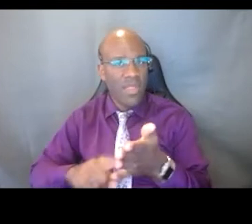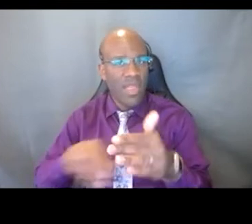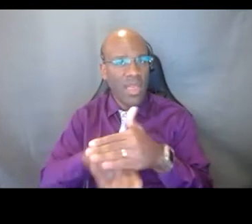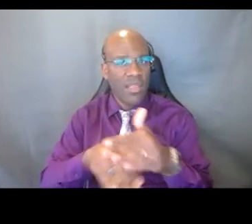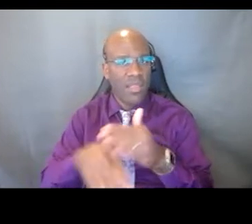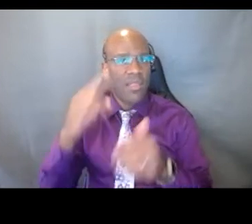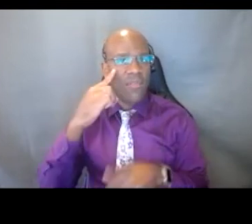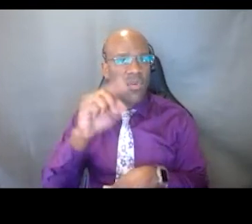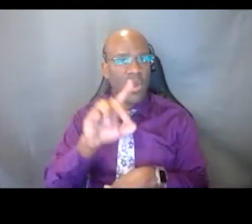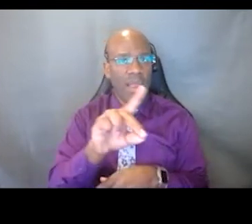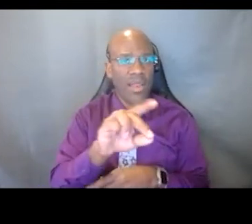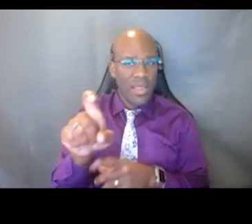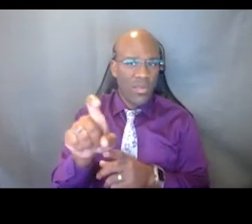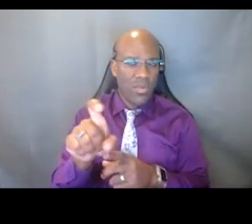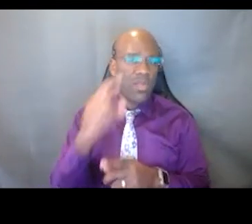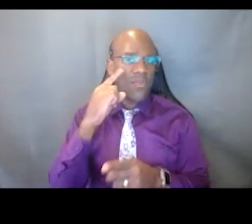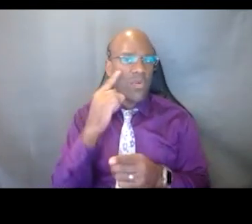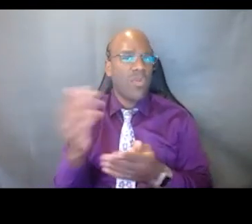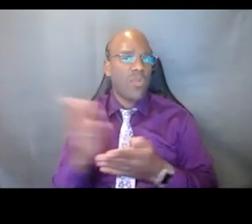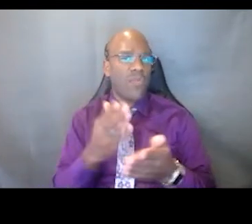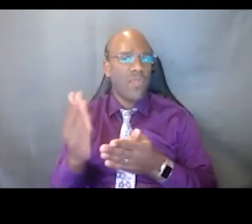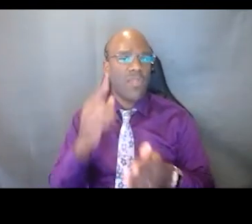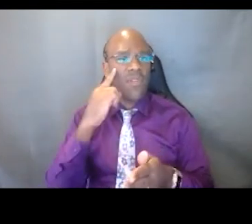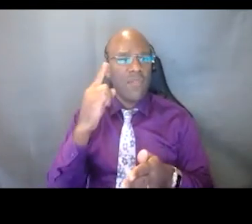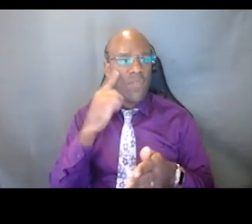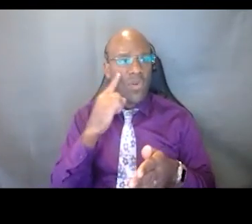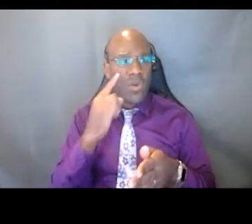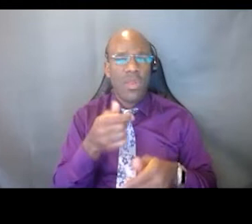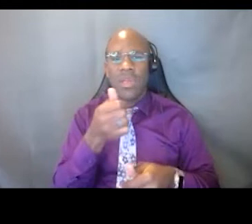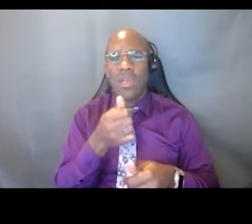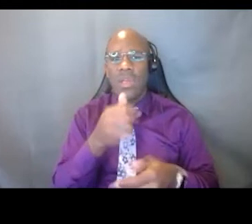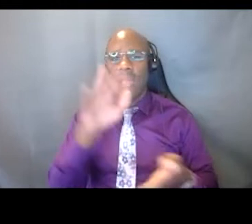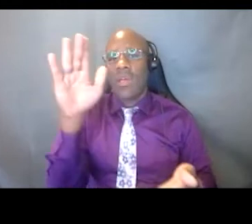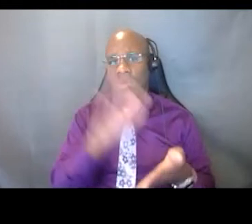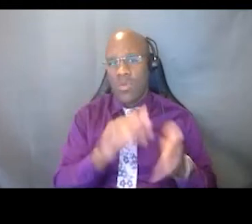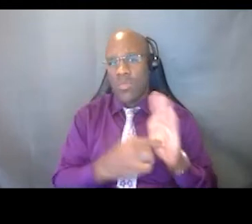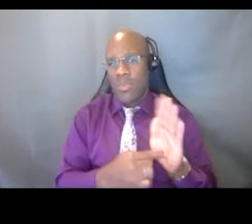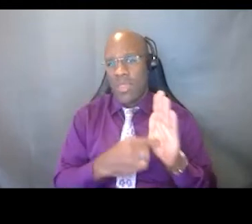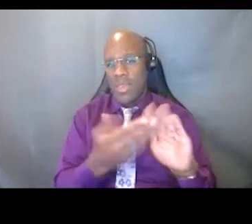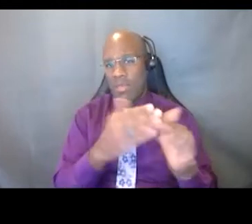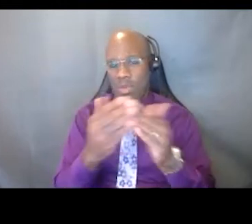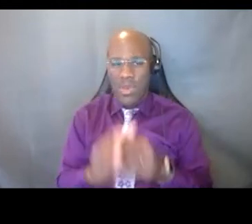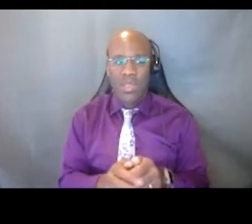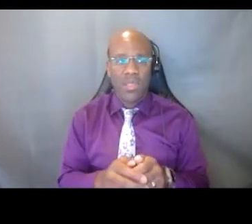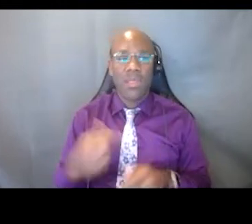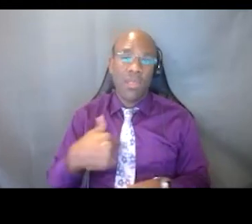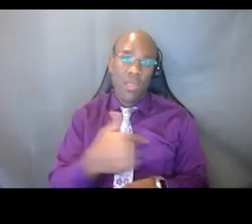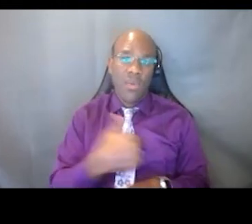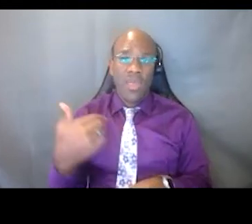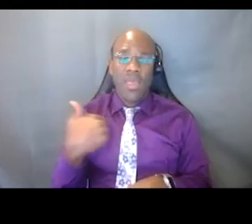within underrepresented communities. And in this project, we conducted focus groups. And as a part of this focus groups, we had